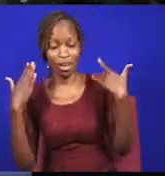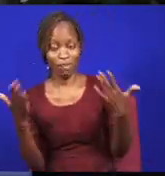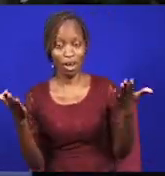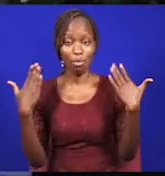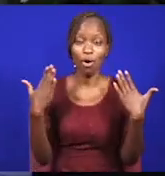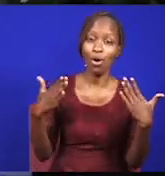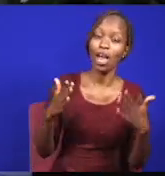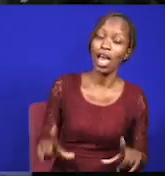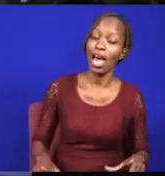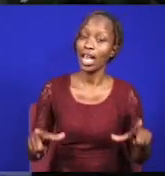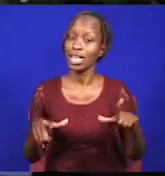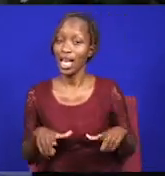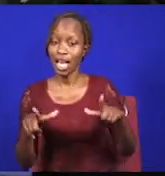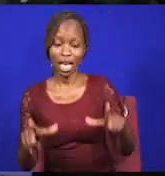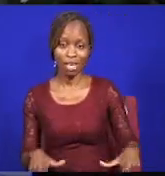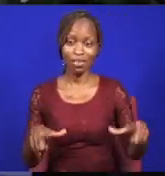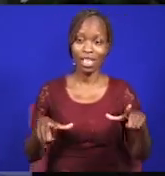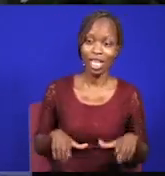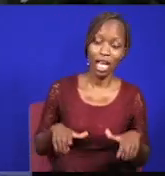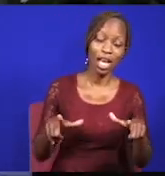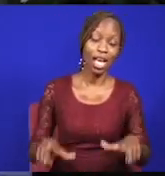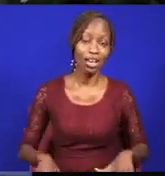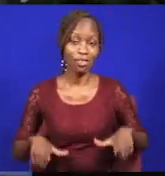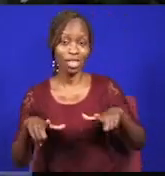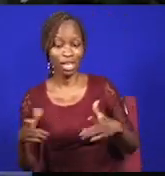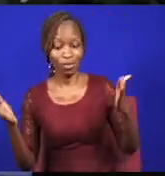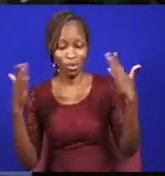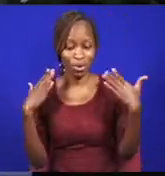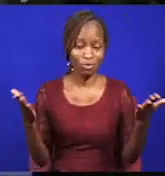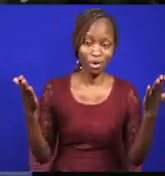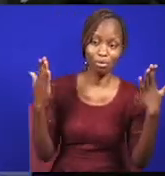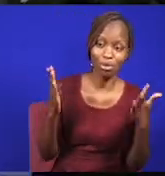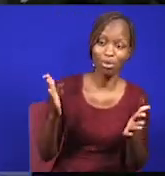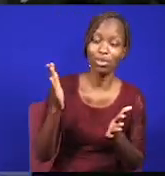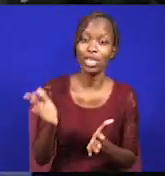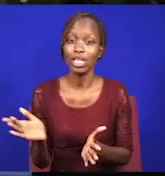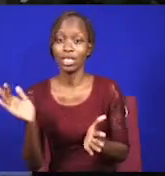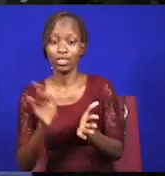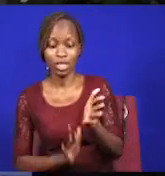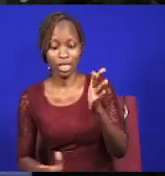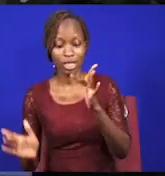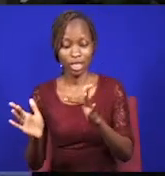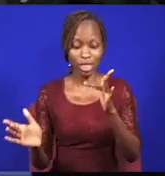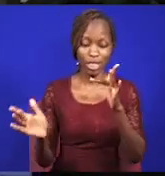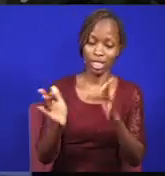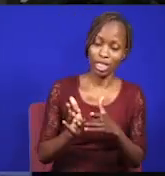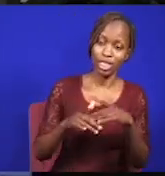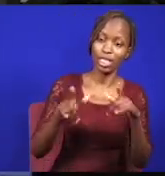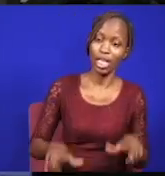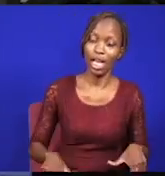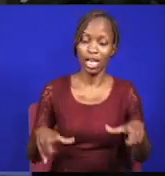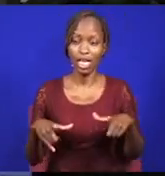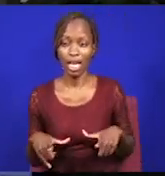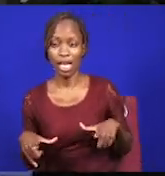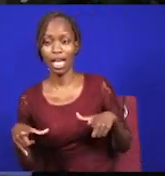Alive forevermore, alive, alive, alive forevermore. My Jesus